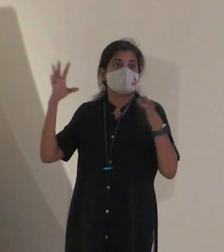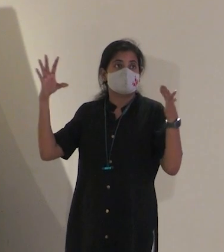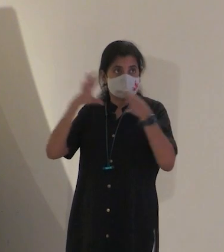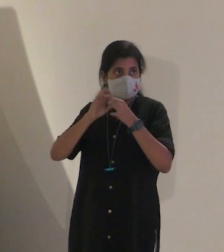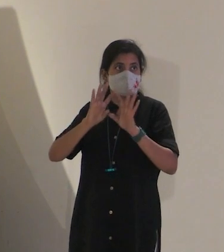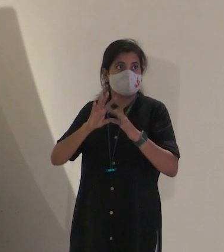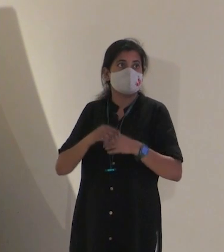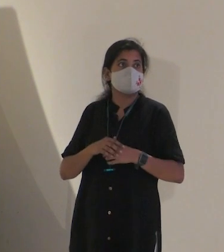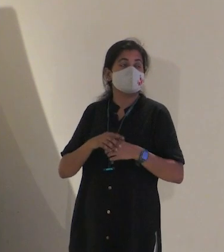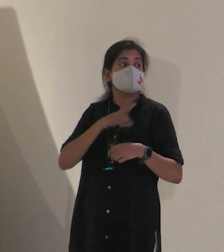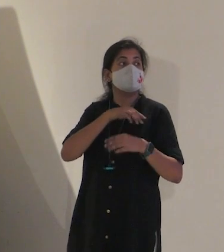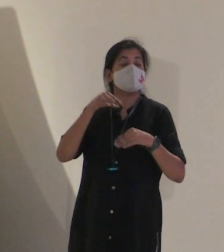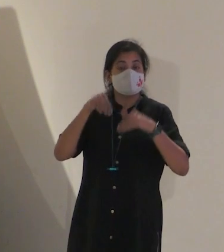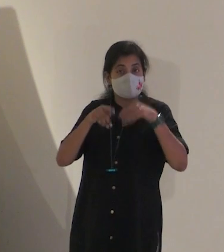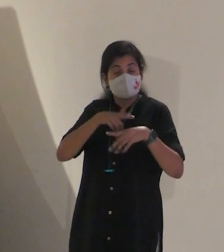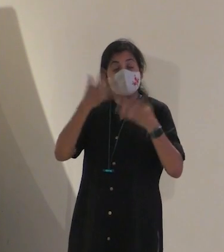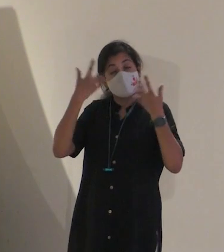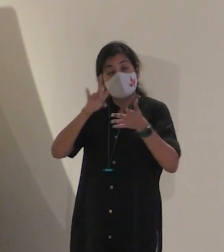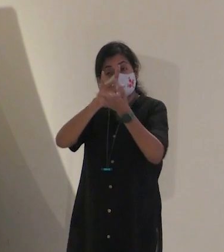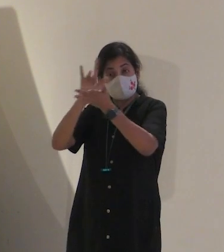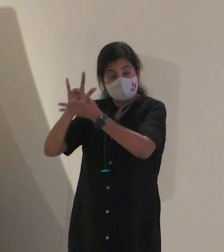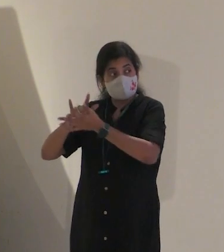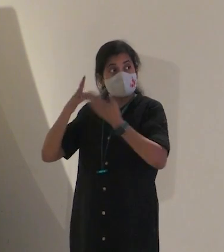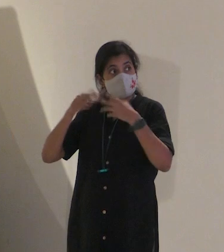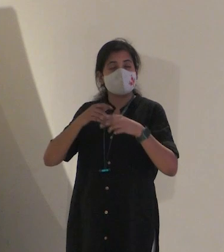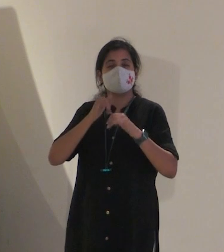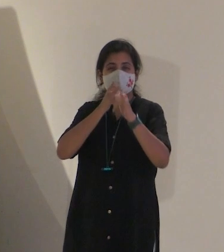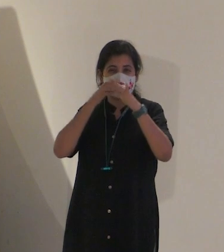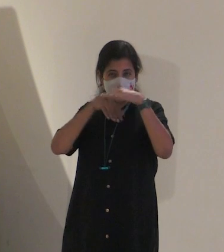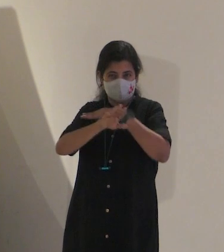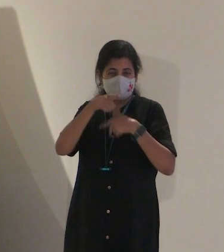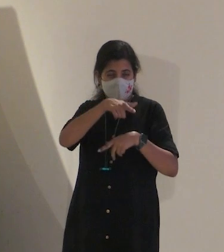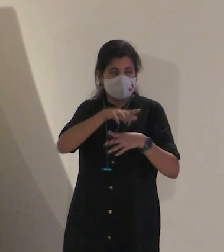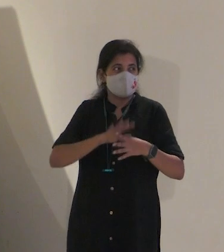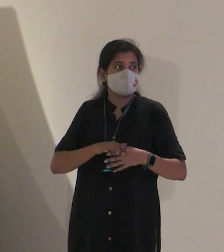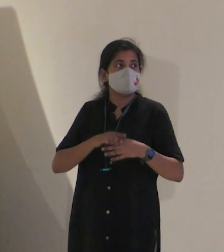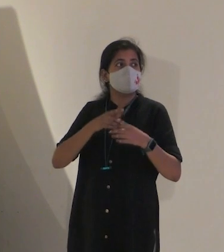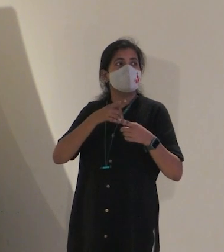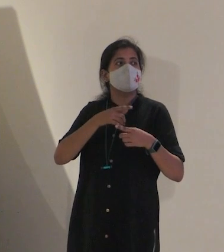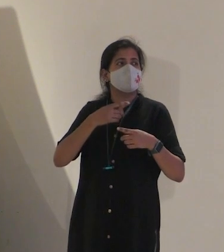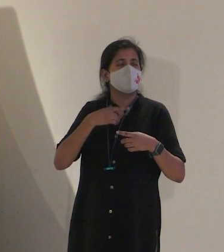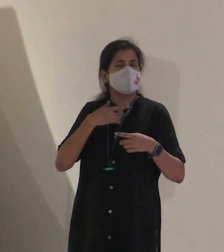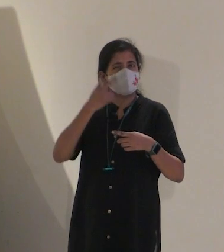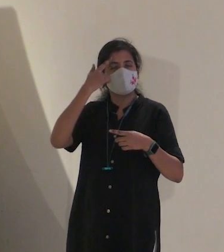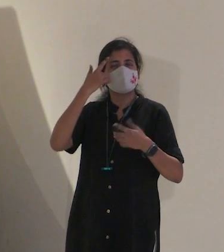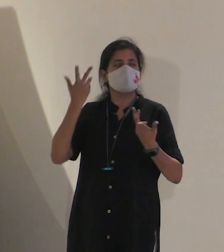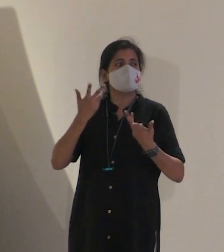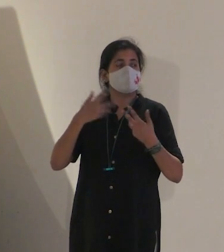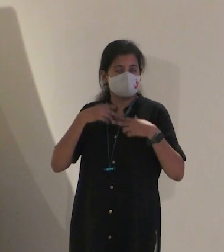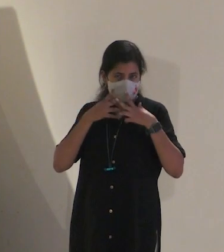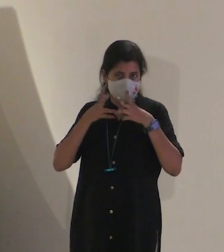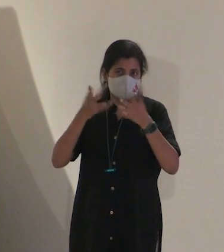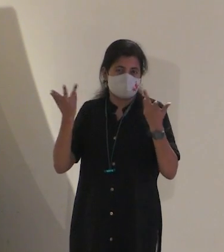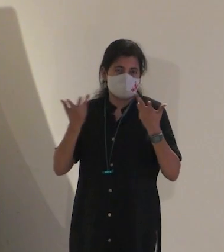the politics of body is everywhere in the Victoria Memorial Hall. So on that, I will just mention